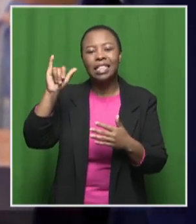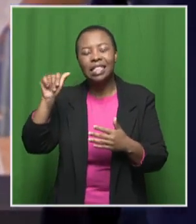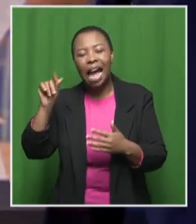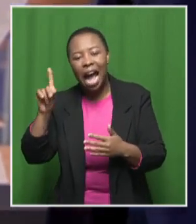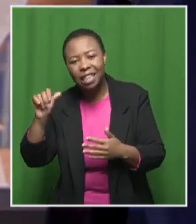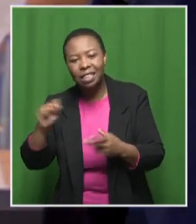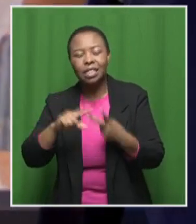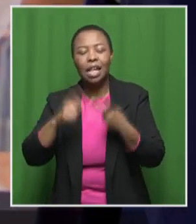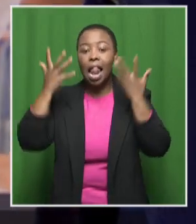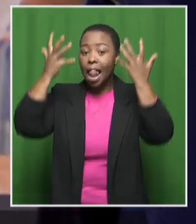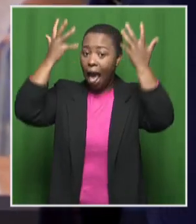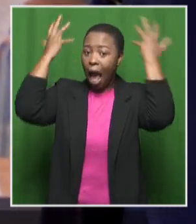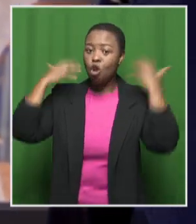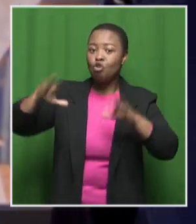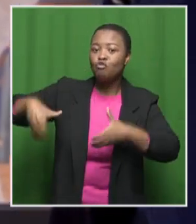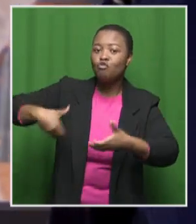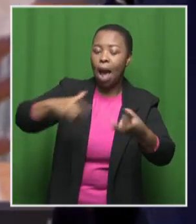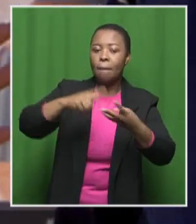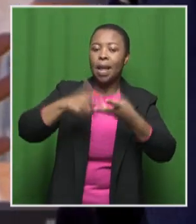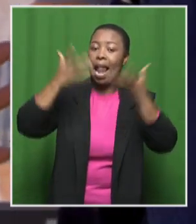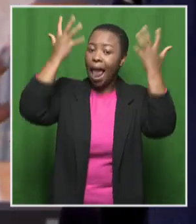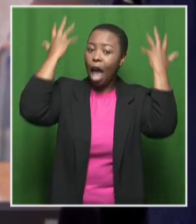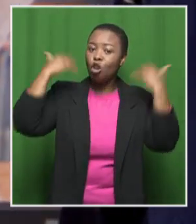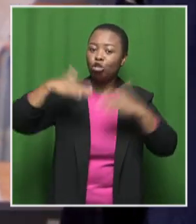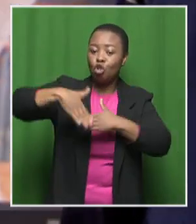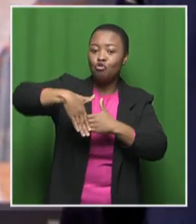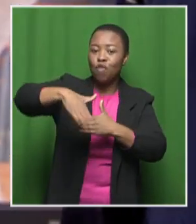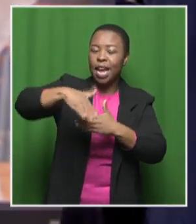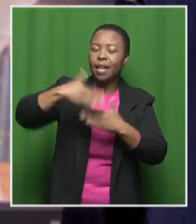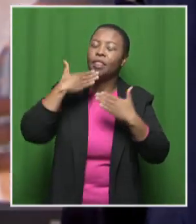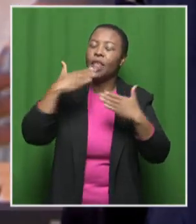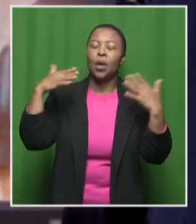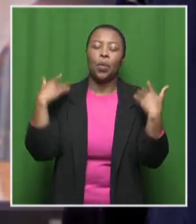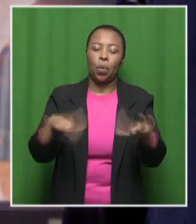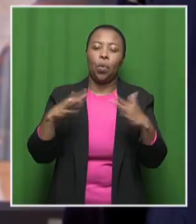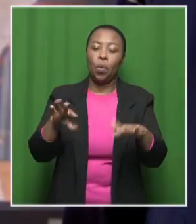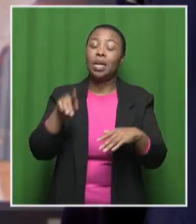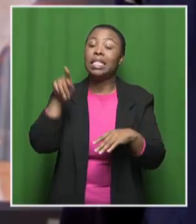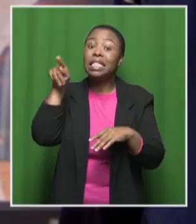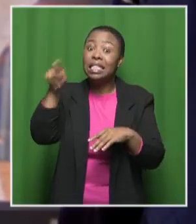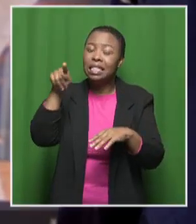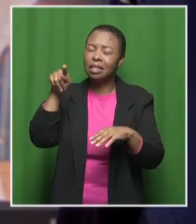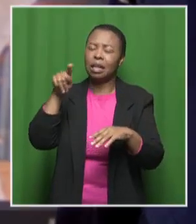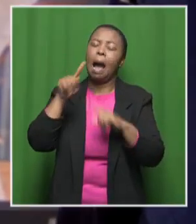Lions Rugby as well as Lions Cricket. This is what it's all about. It's helping the next person.